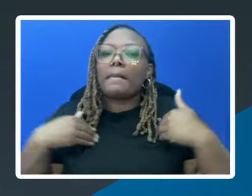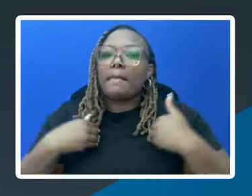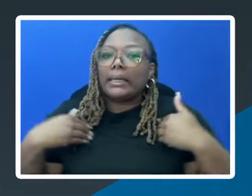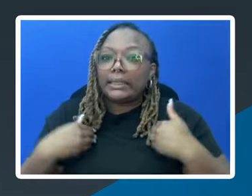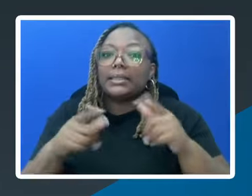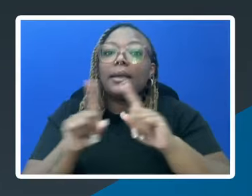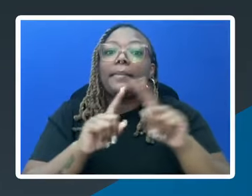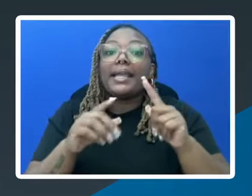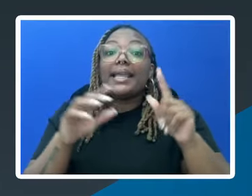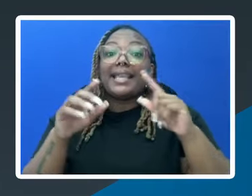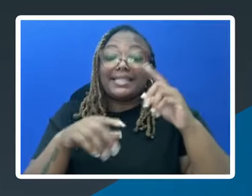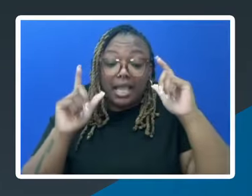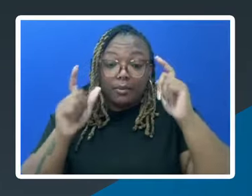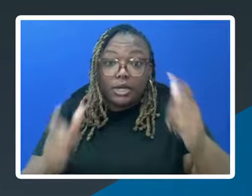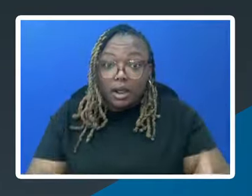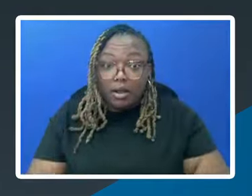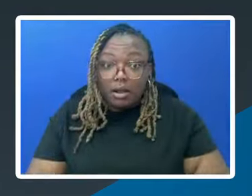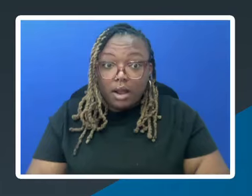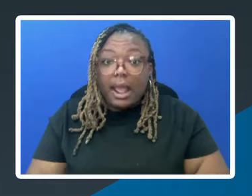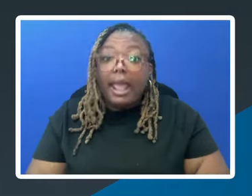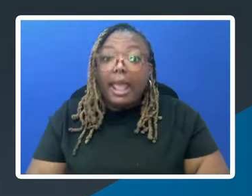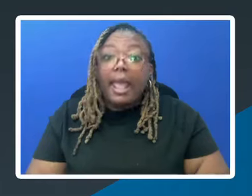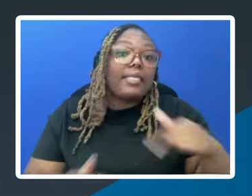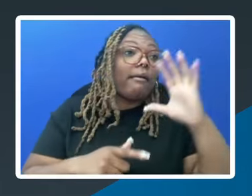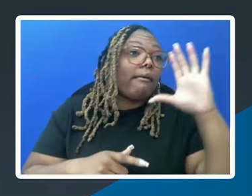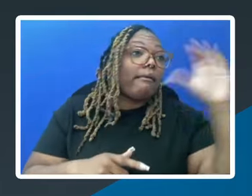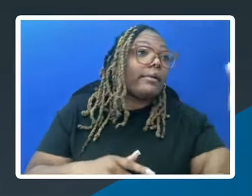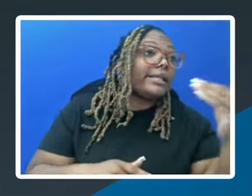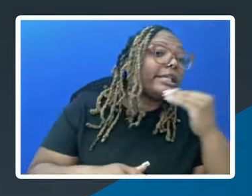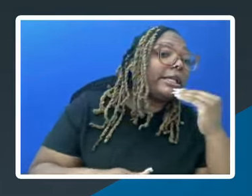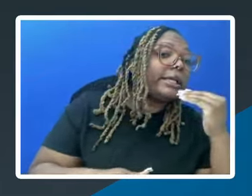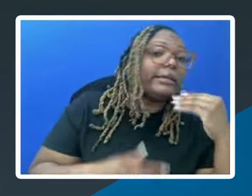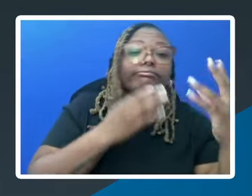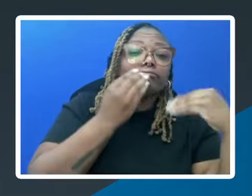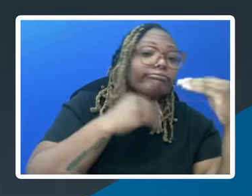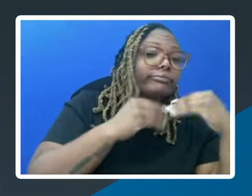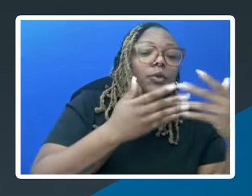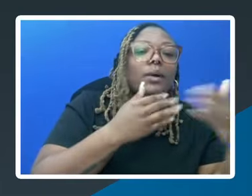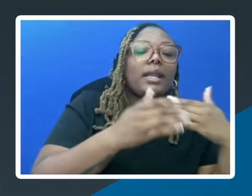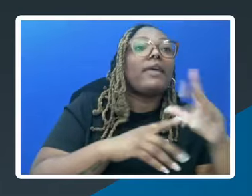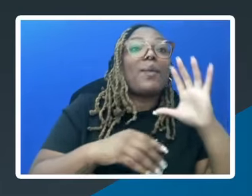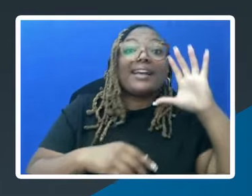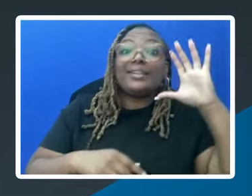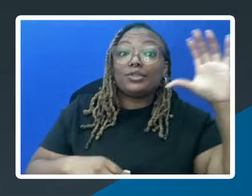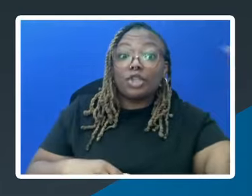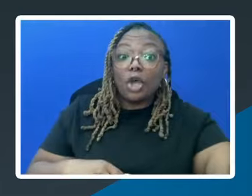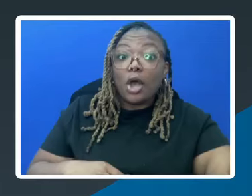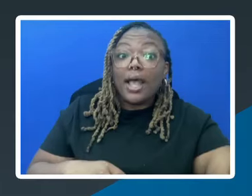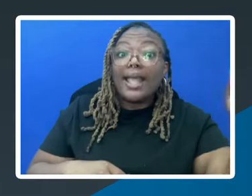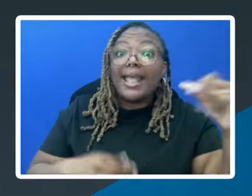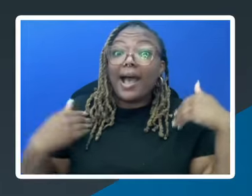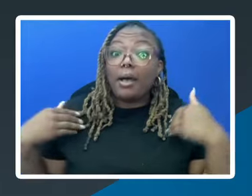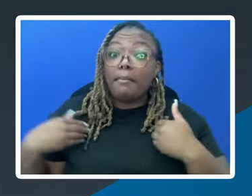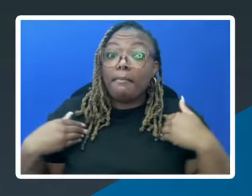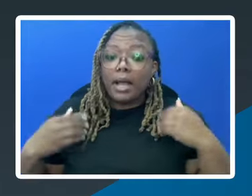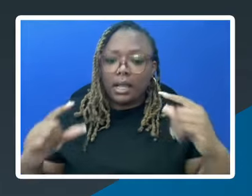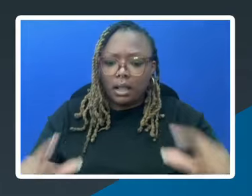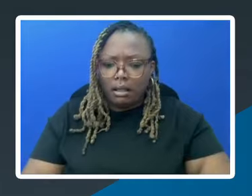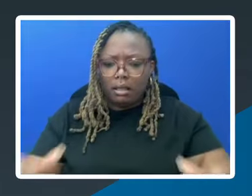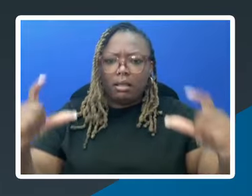down, went to go, get something to eat or something. I don't know what it was. And while he was gone, this monkey took a selfie of